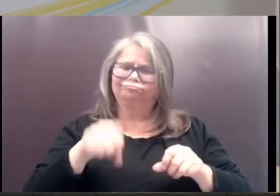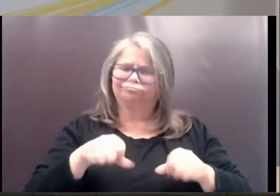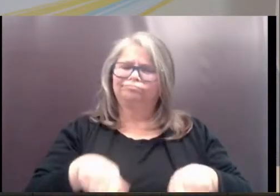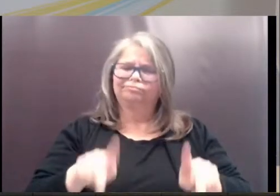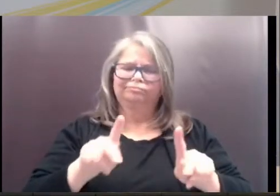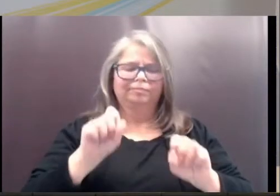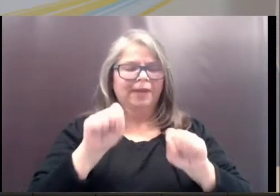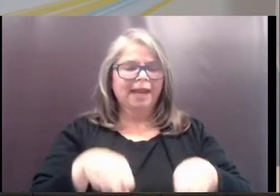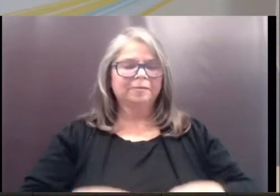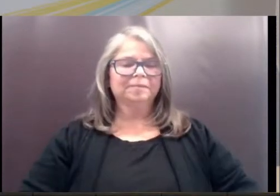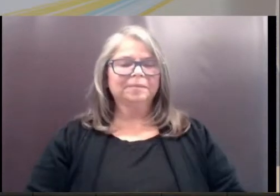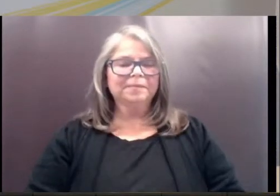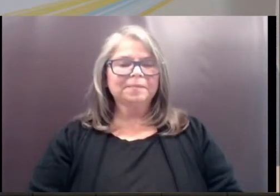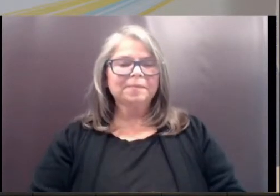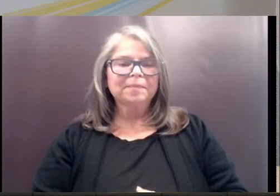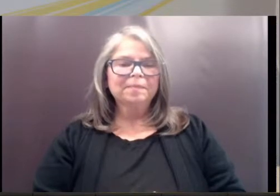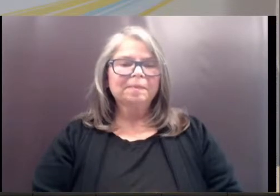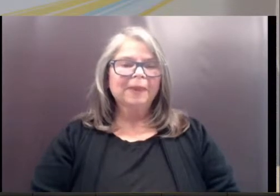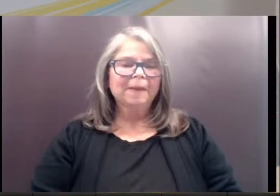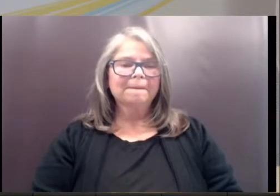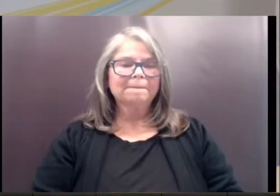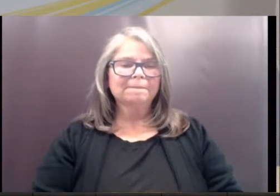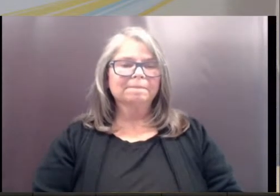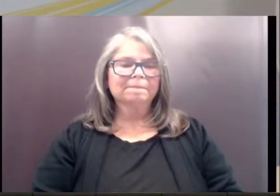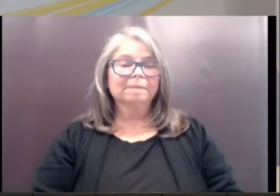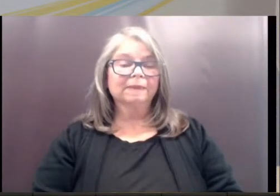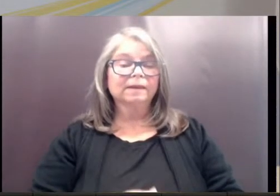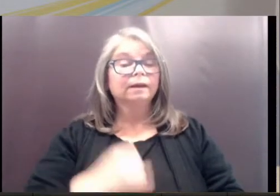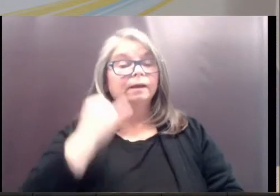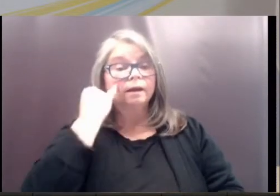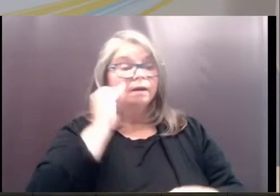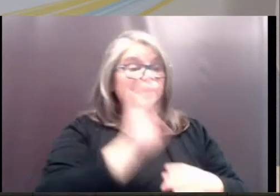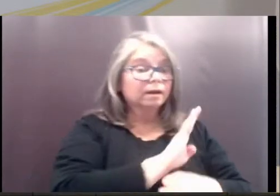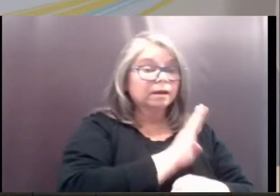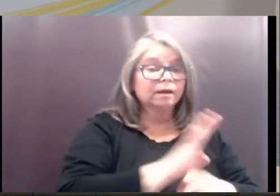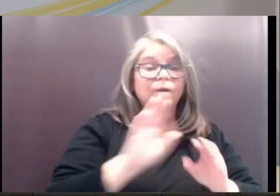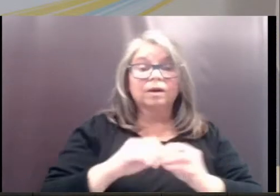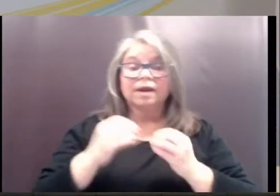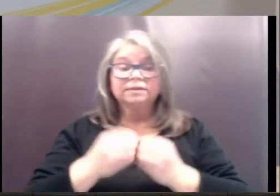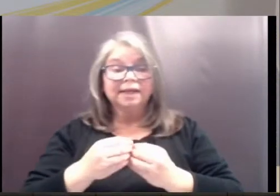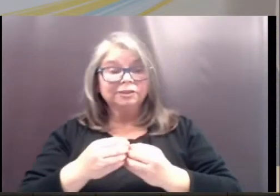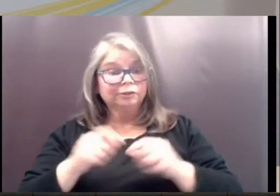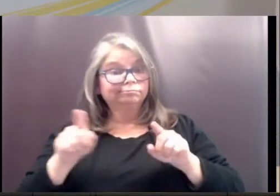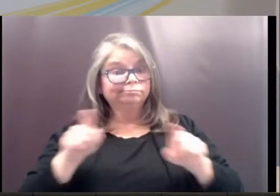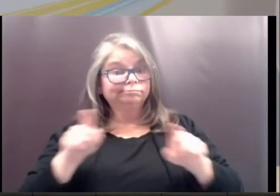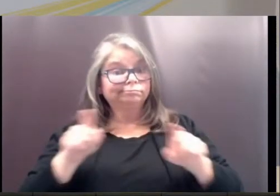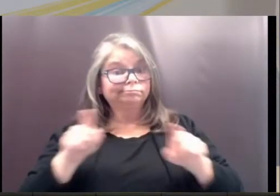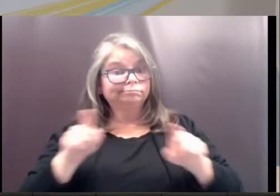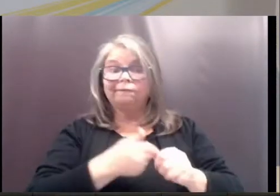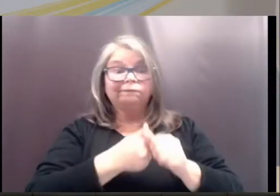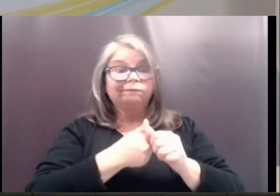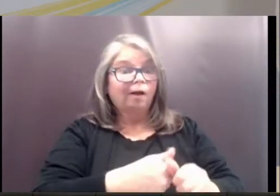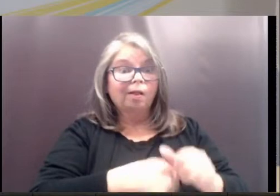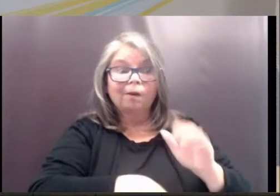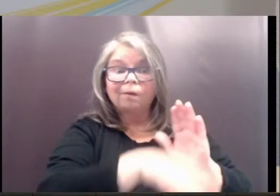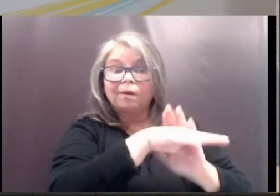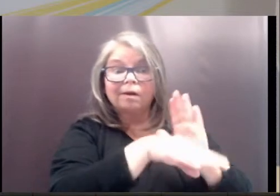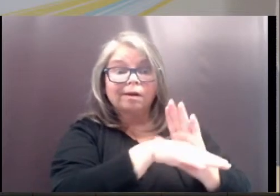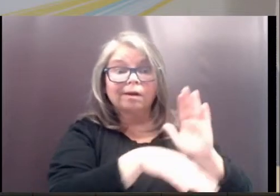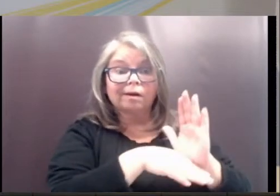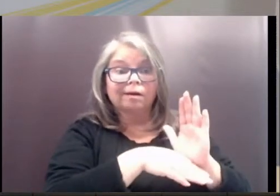business or organization does not fall under the circuit breaker restrictions on the website, the business can operate using the applicable public